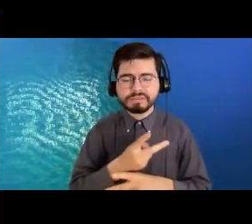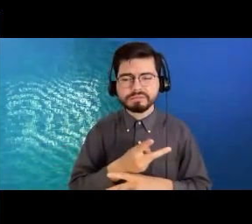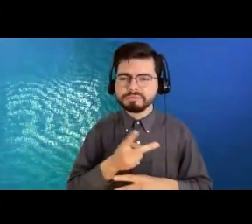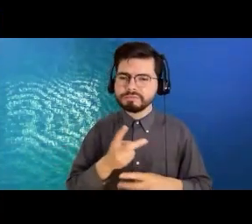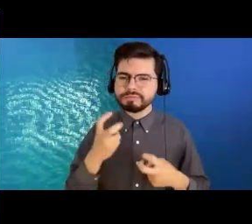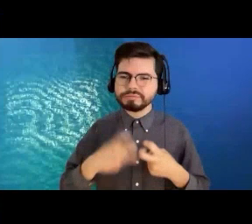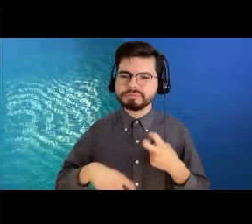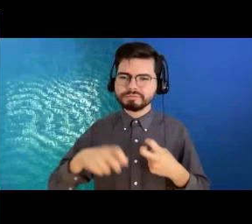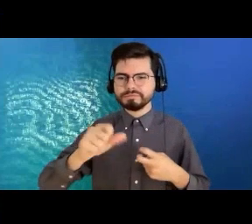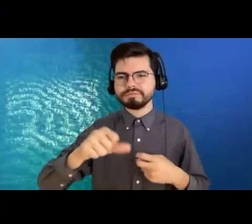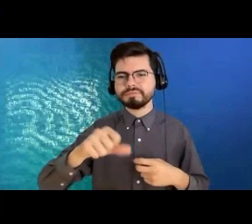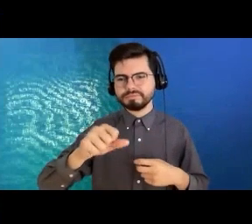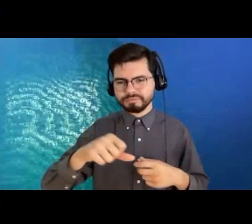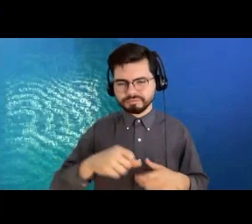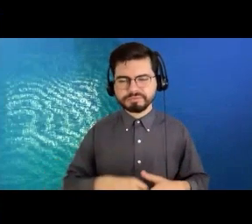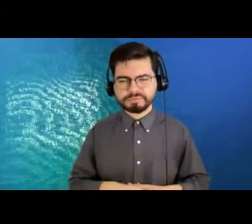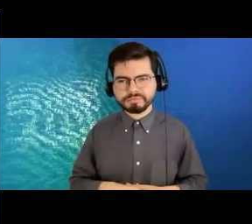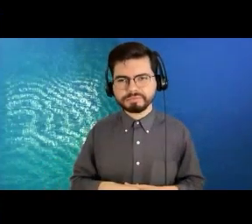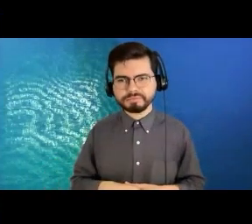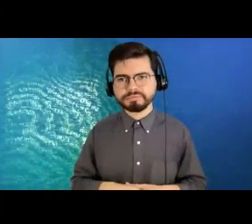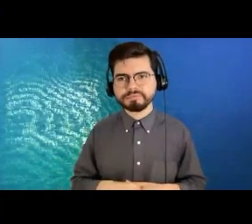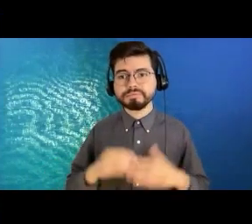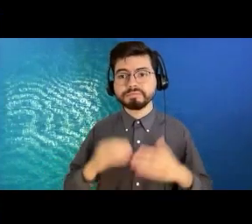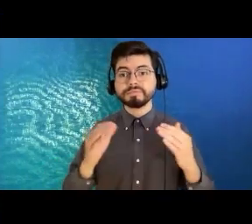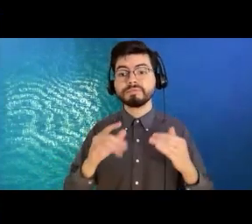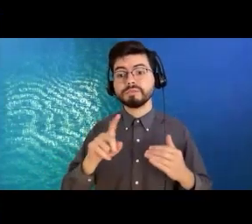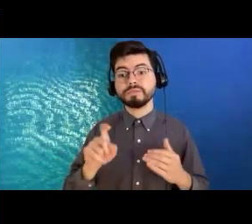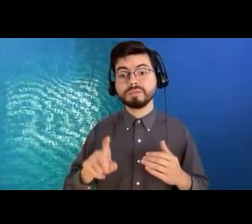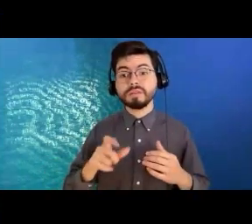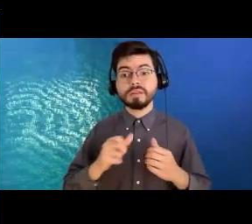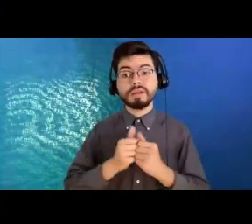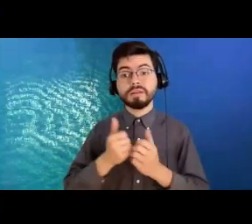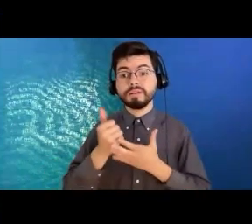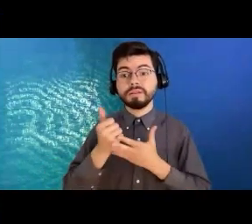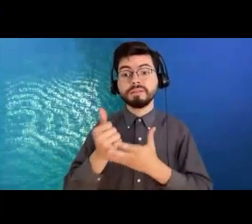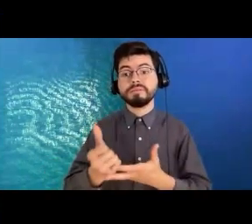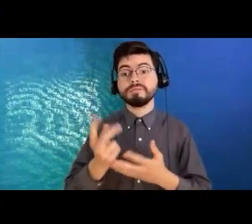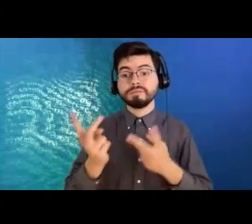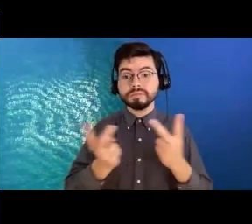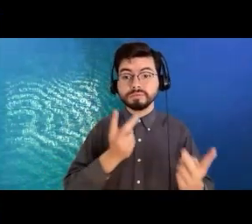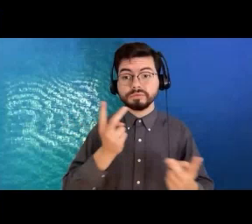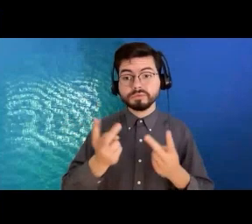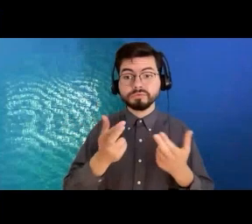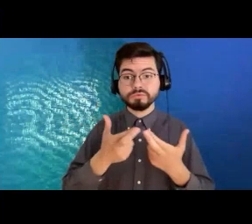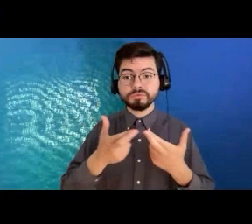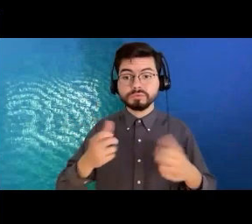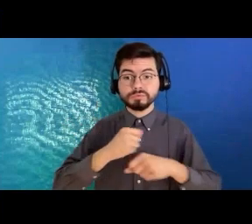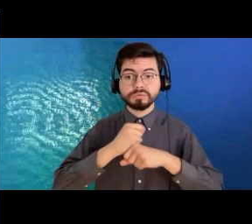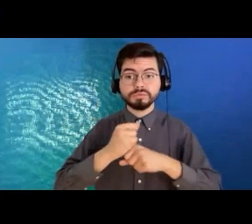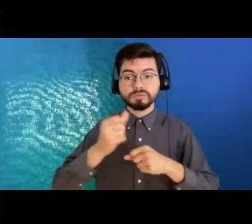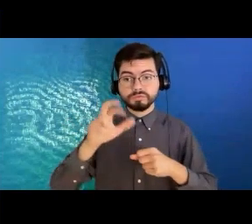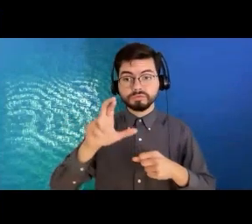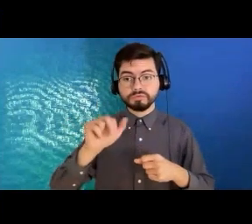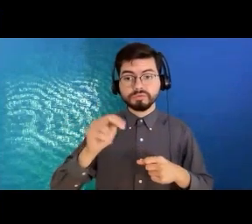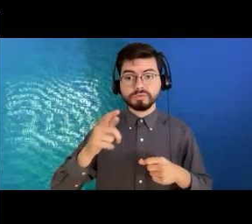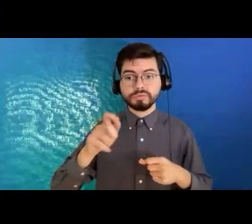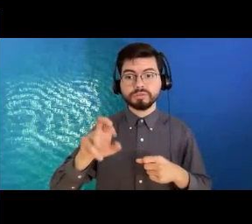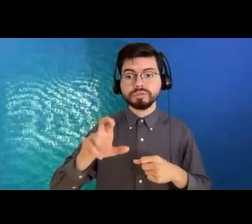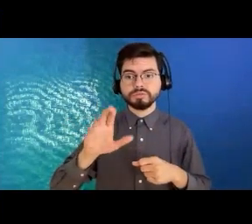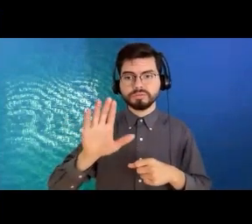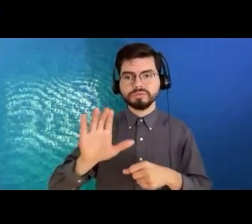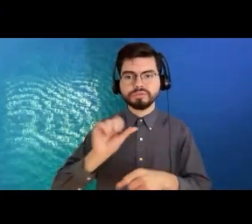together on that. Another question, how can we help visitor and resource protection rangers so they can do their jobs more easily? What are